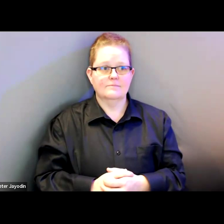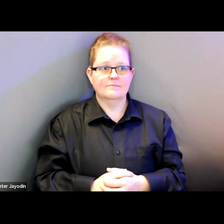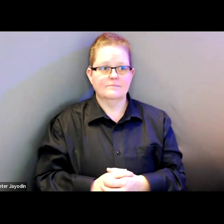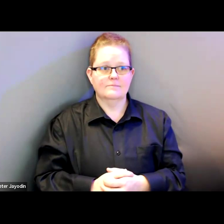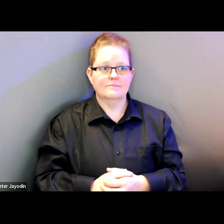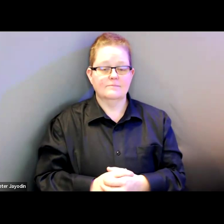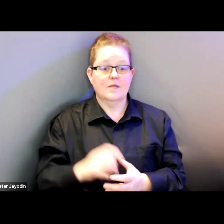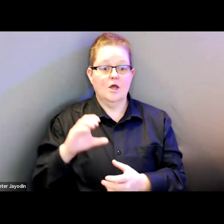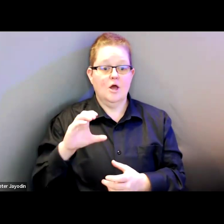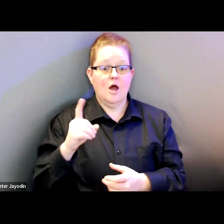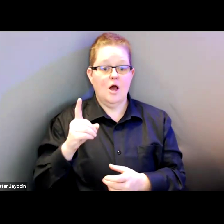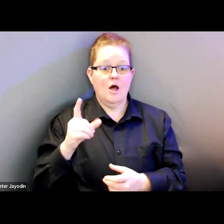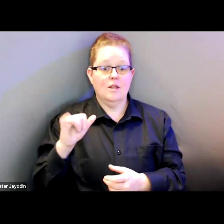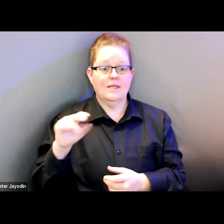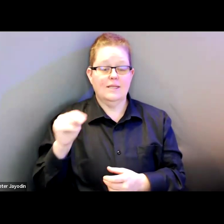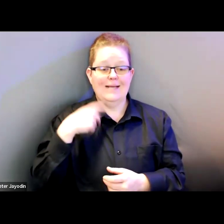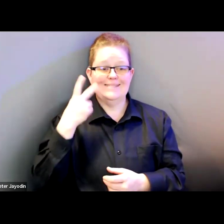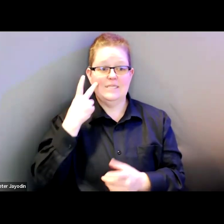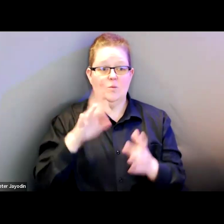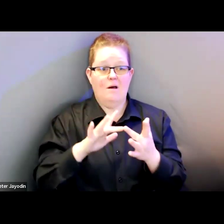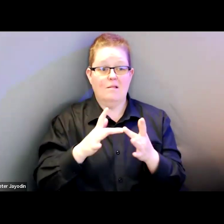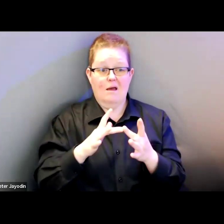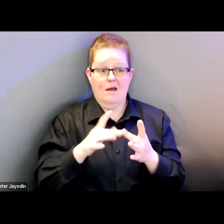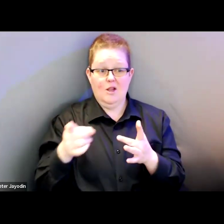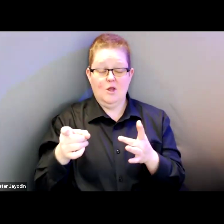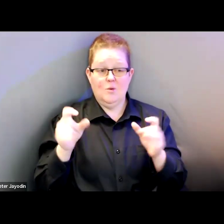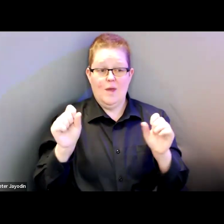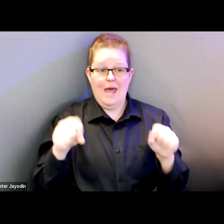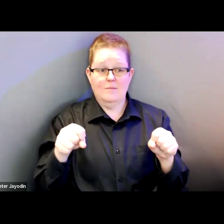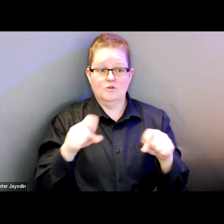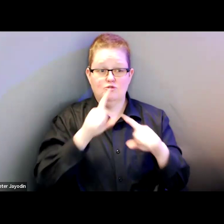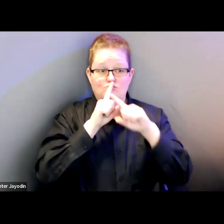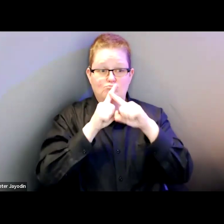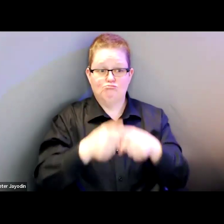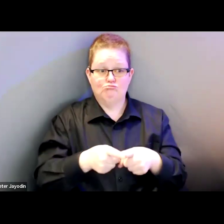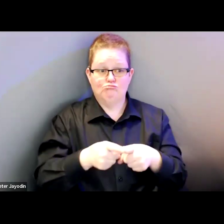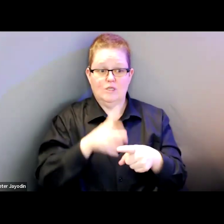Colin, I see you online. Are you able to come off mute?